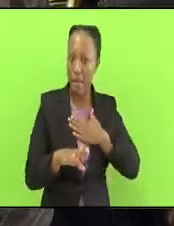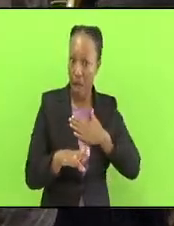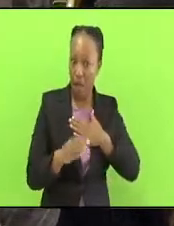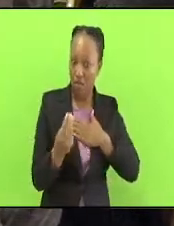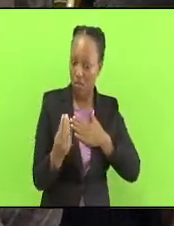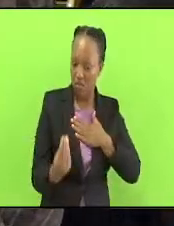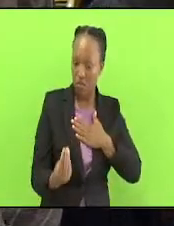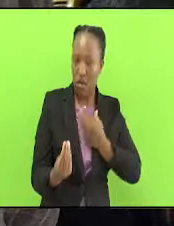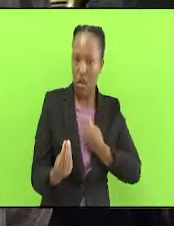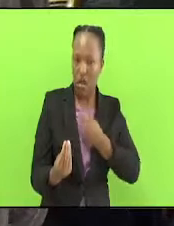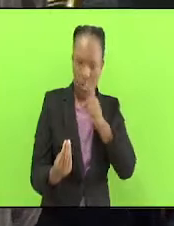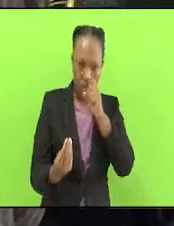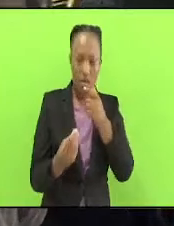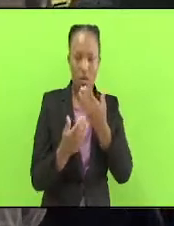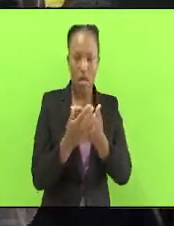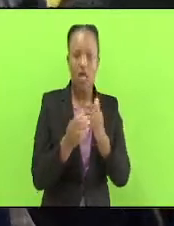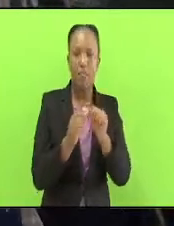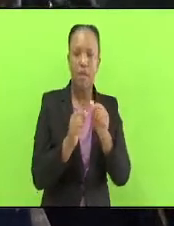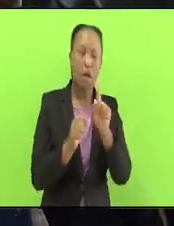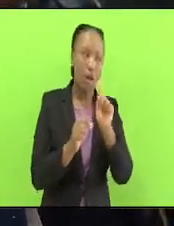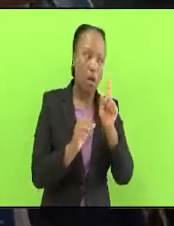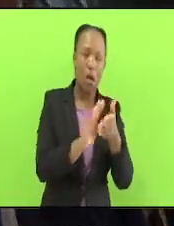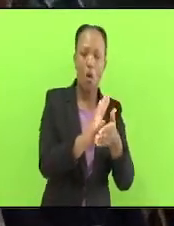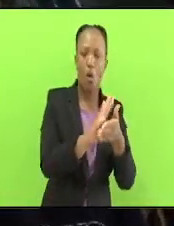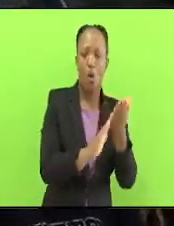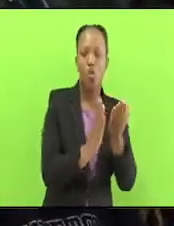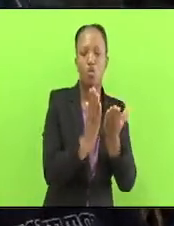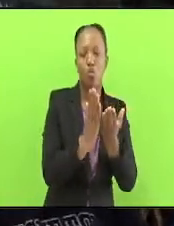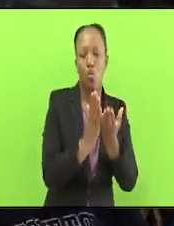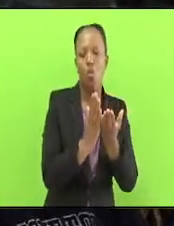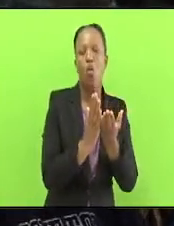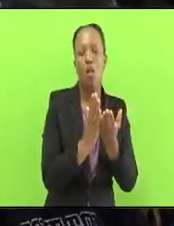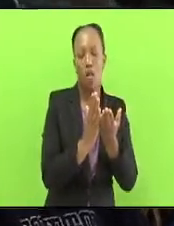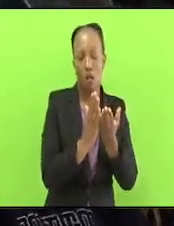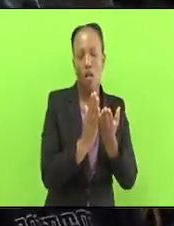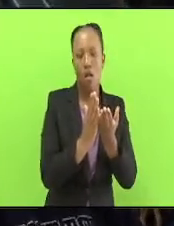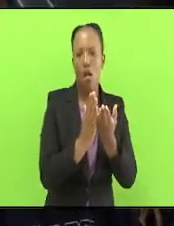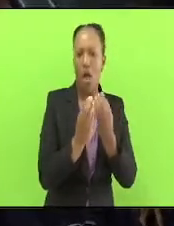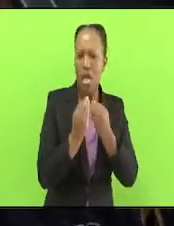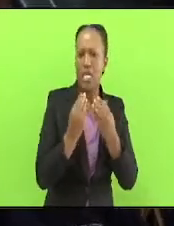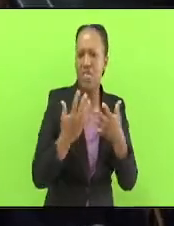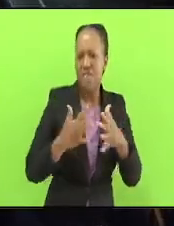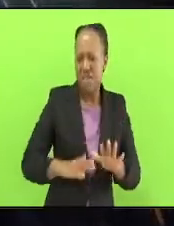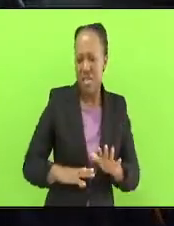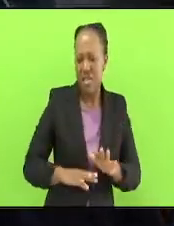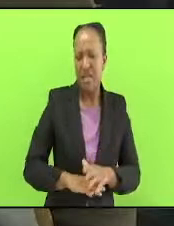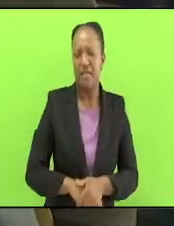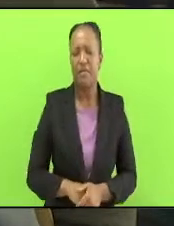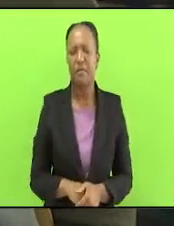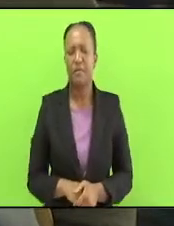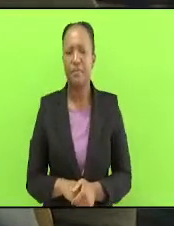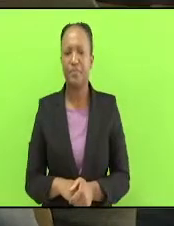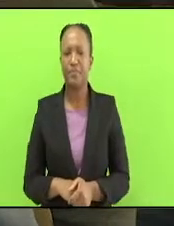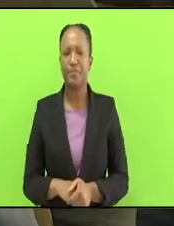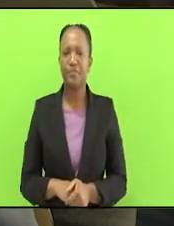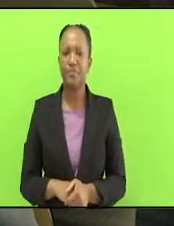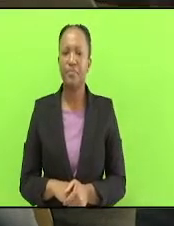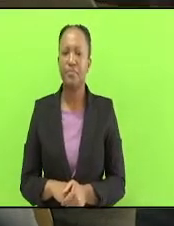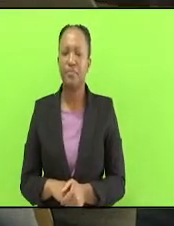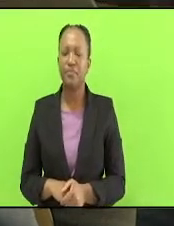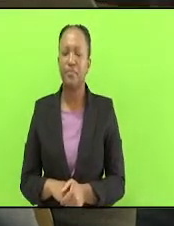ene a kgona go ya sekolong a jele. My apologies that I arrived late after the members were